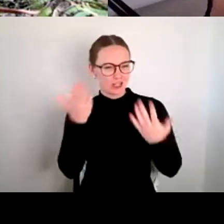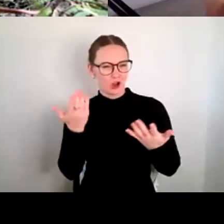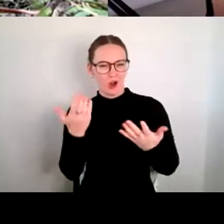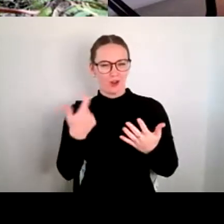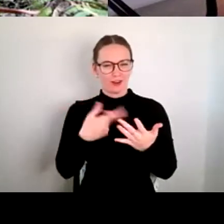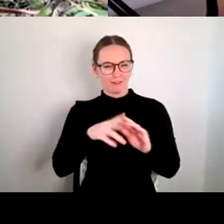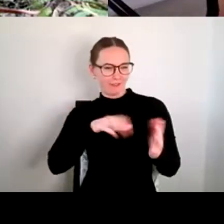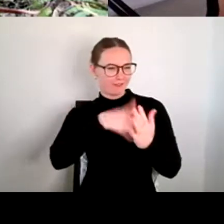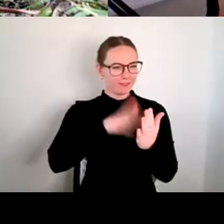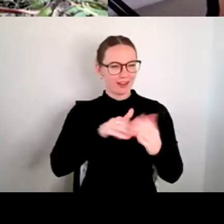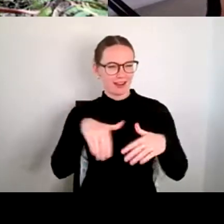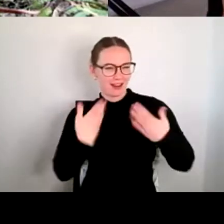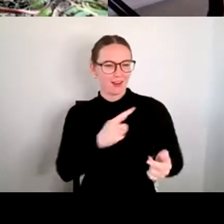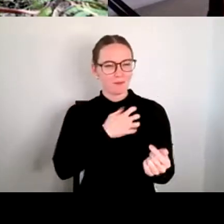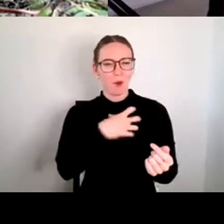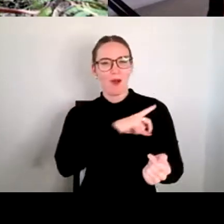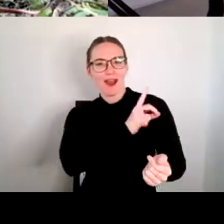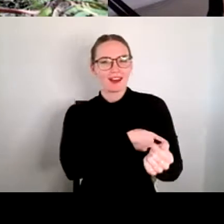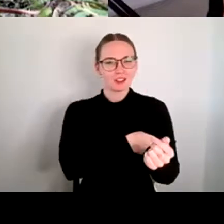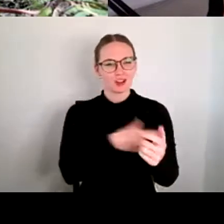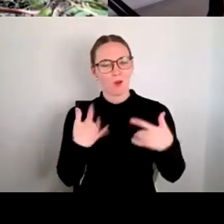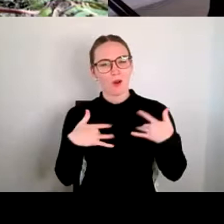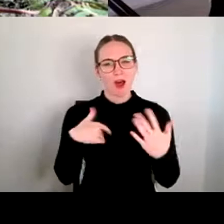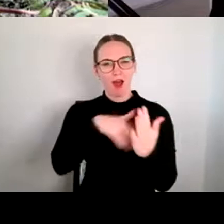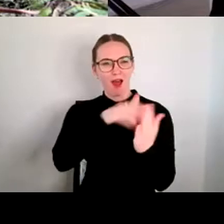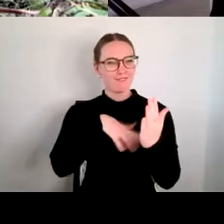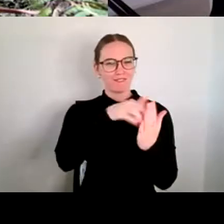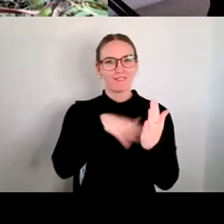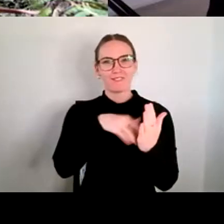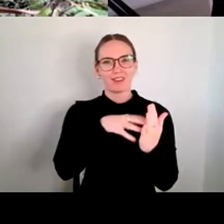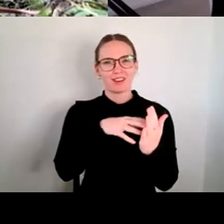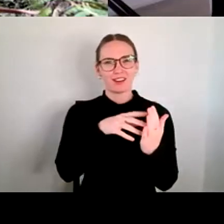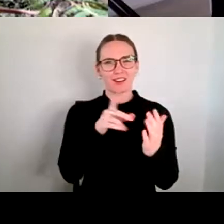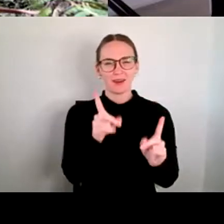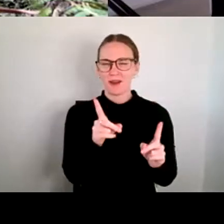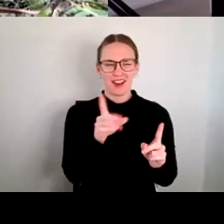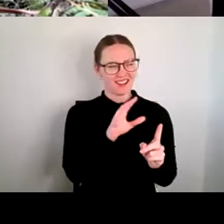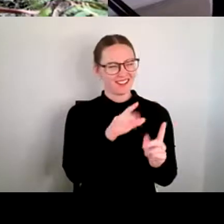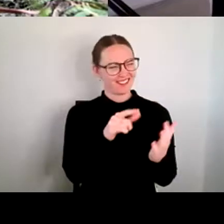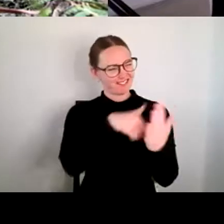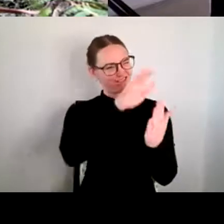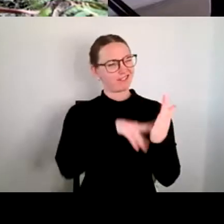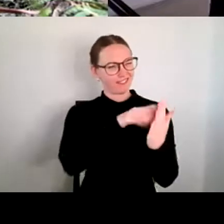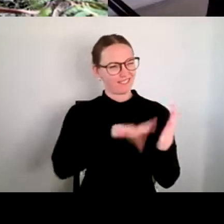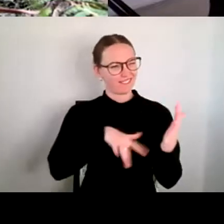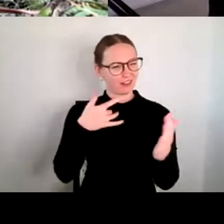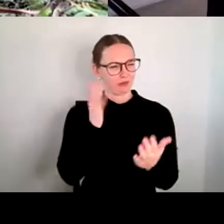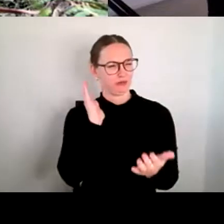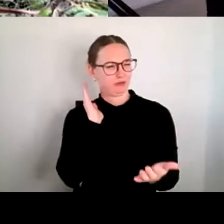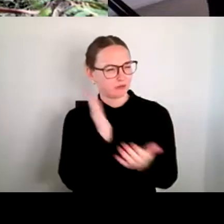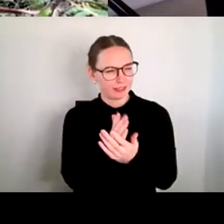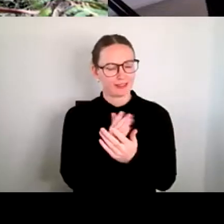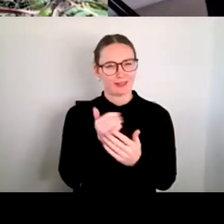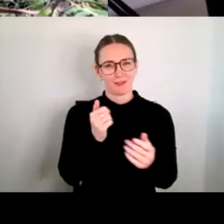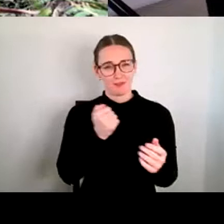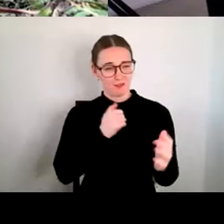or life to the work, when actually it wasn't authentic of my understanding and